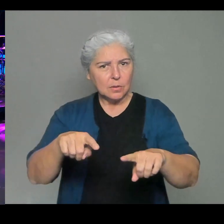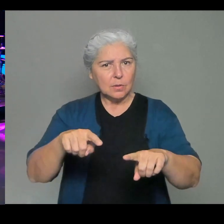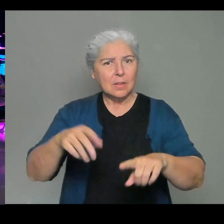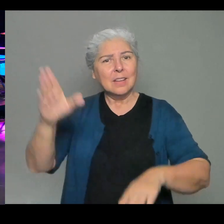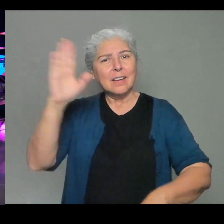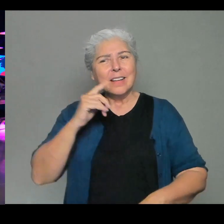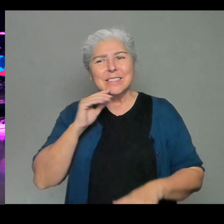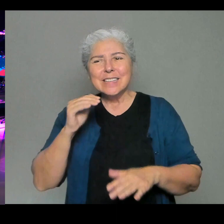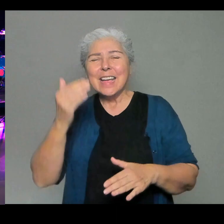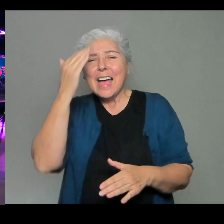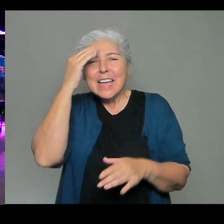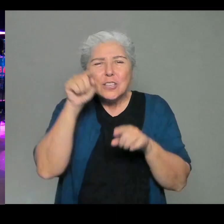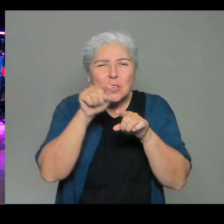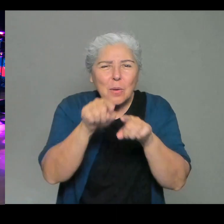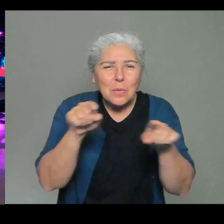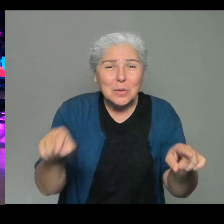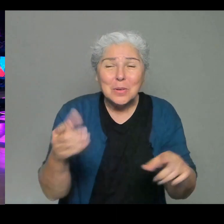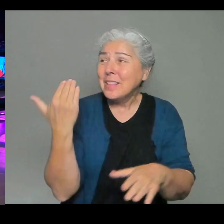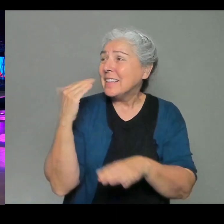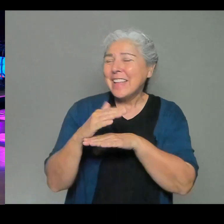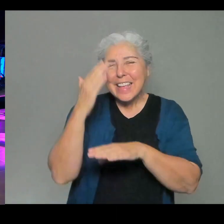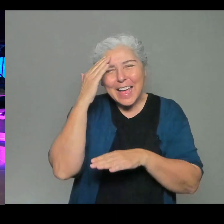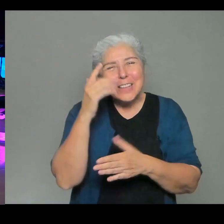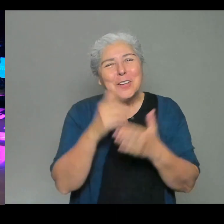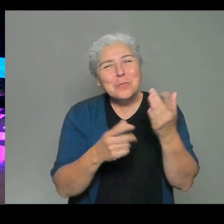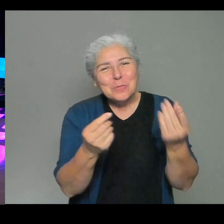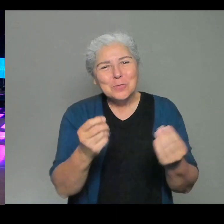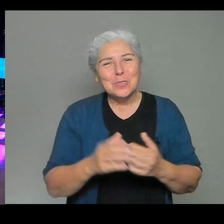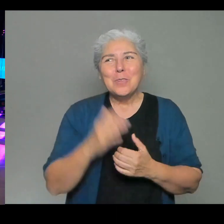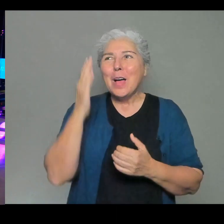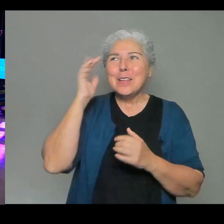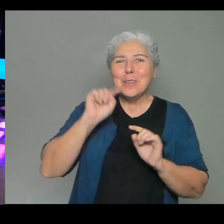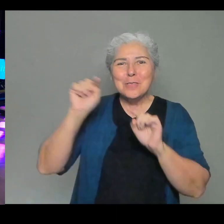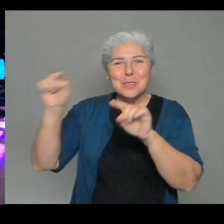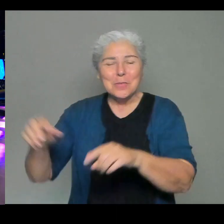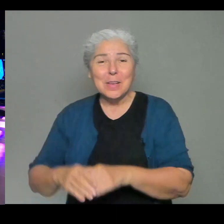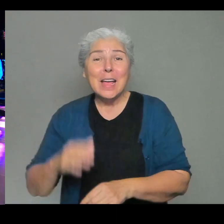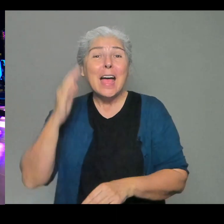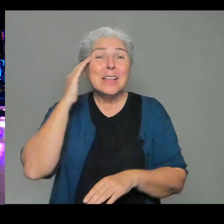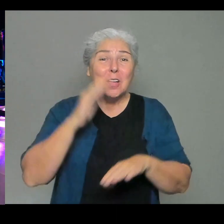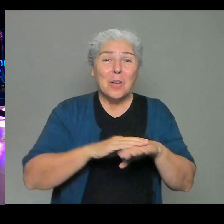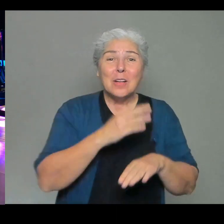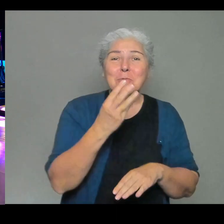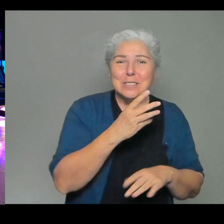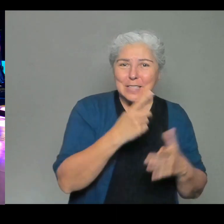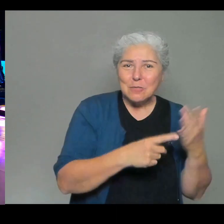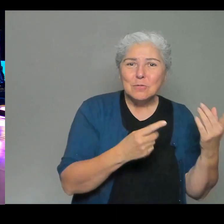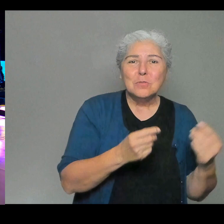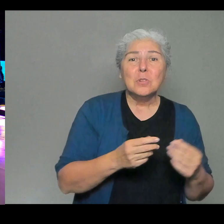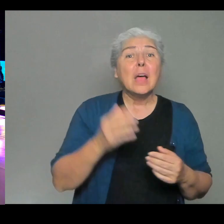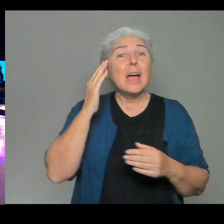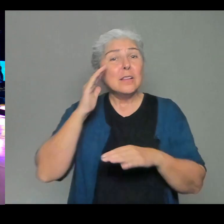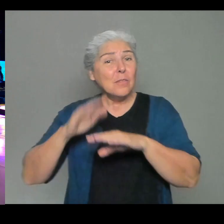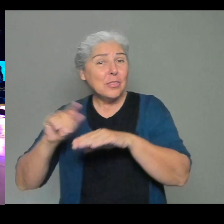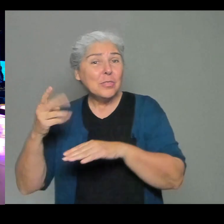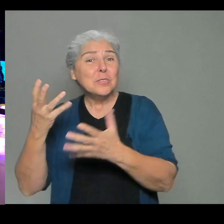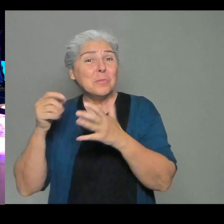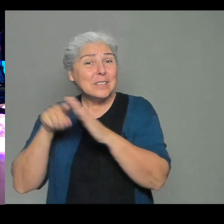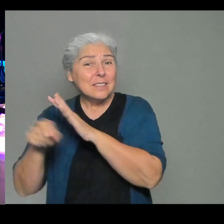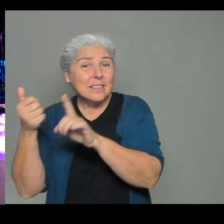you, I know you. I know where you were last night. I know where you were Wednesday. I know you wanted to kill yourself on